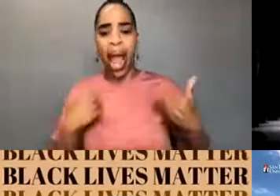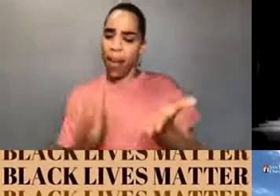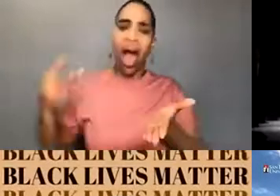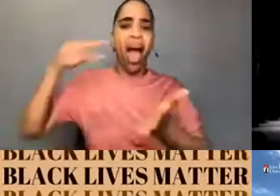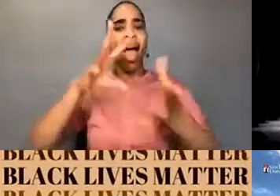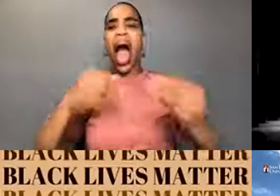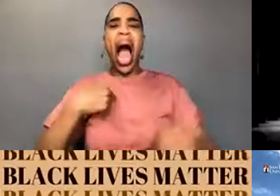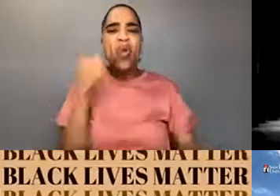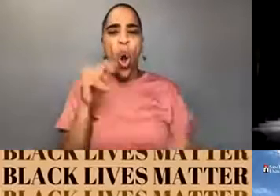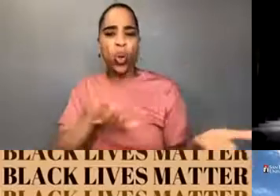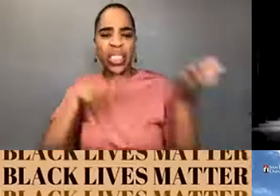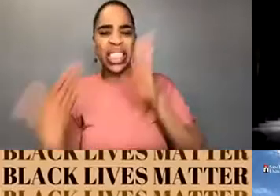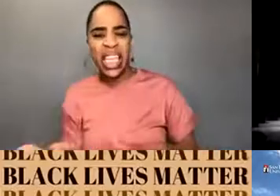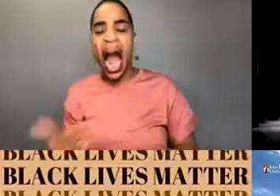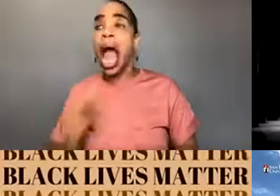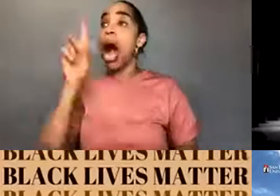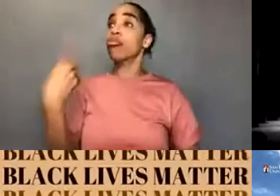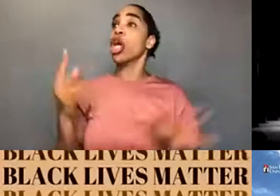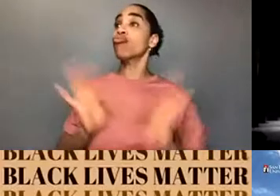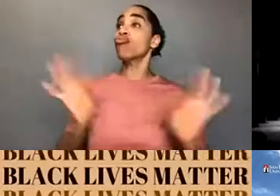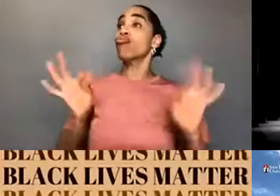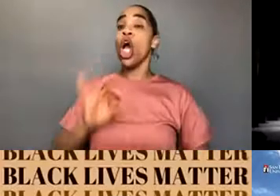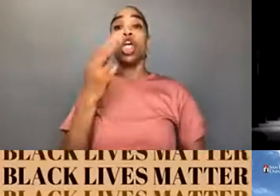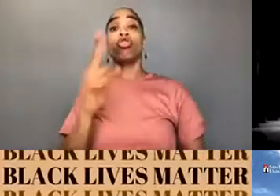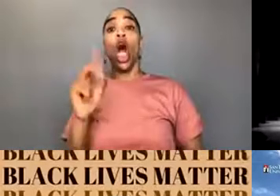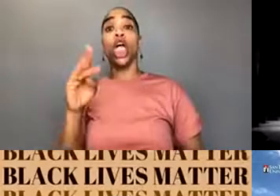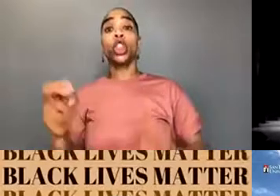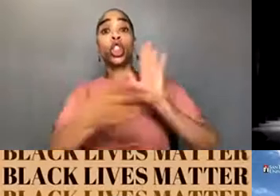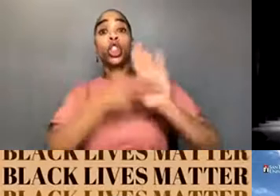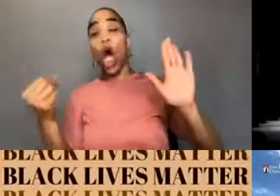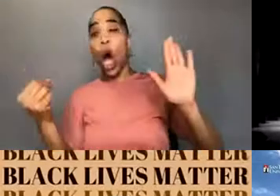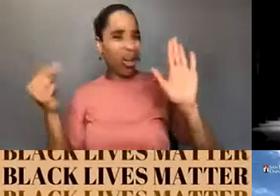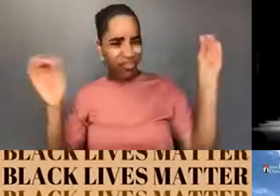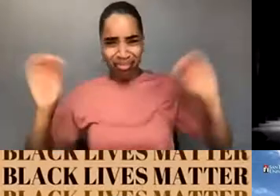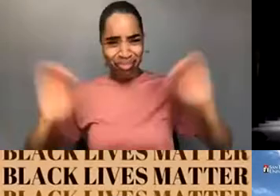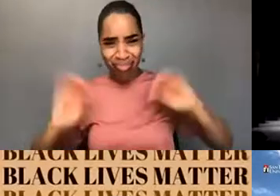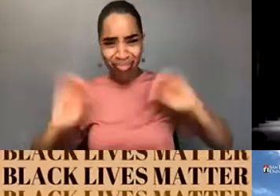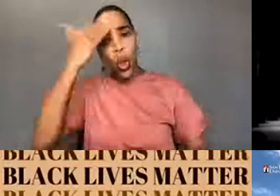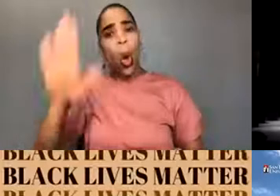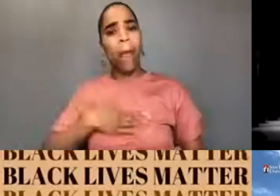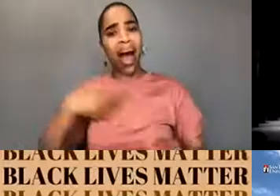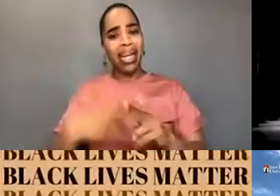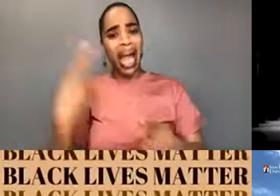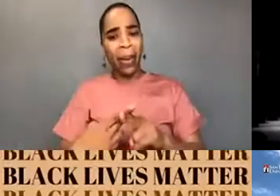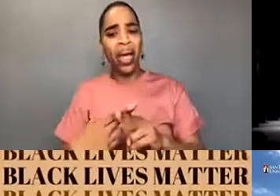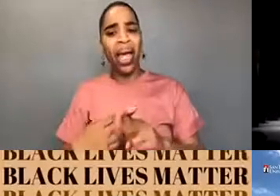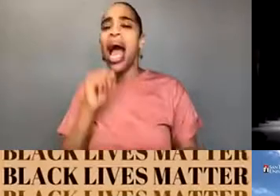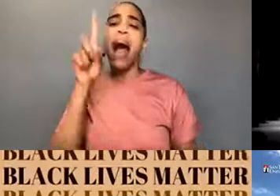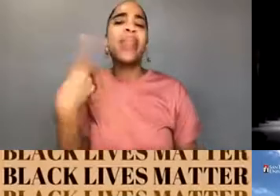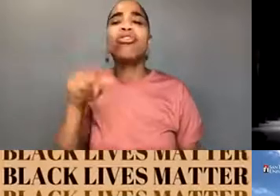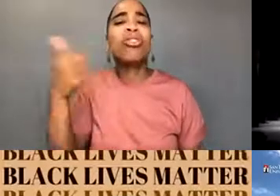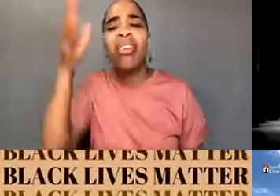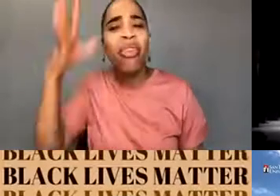refuse to die a mere occupant of the earth, a John Doe, another faceless man out there with no name. I refuse to be just another